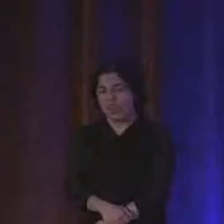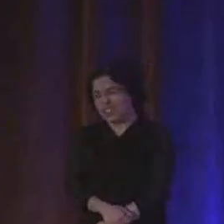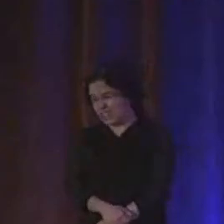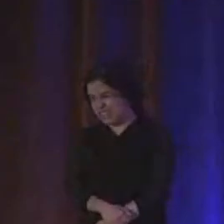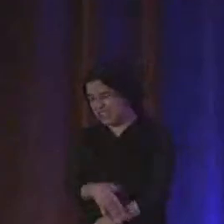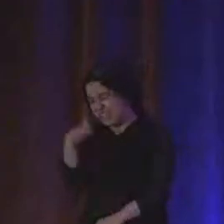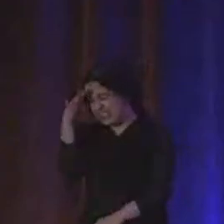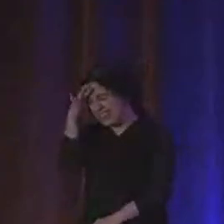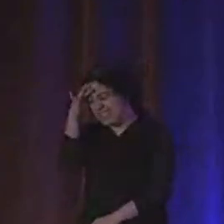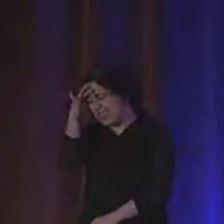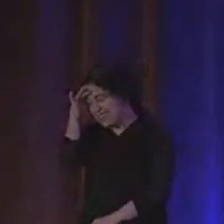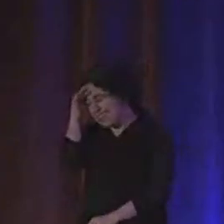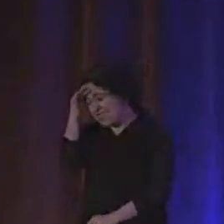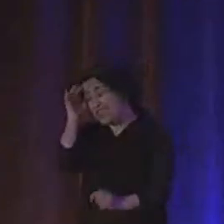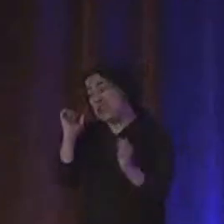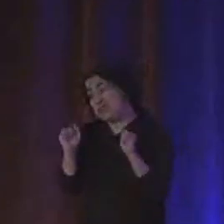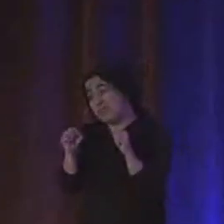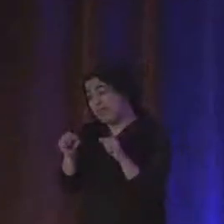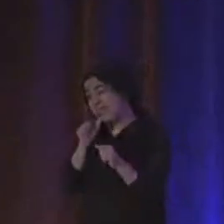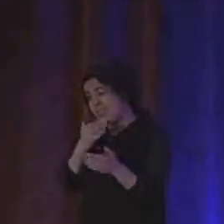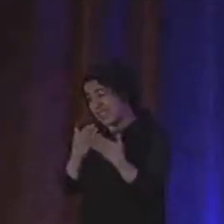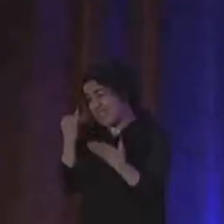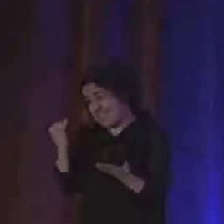It could be a bad idea,